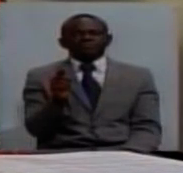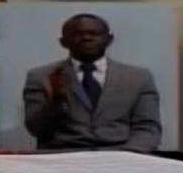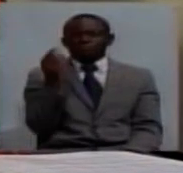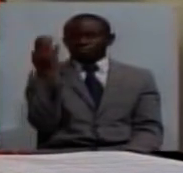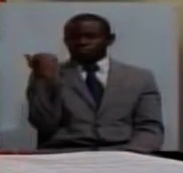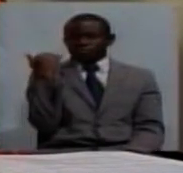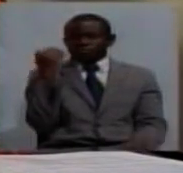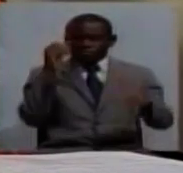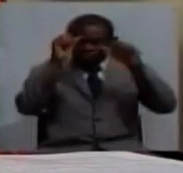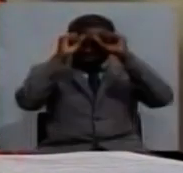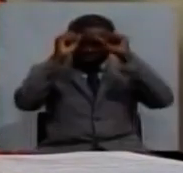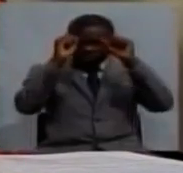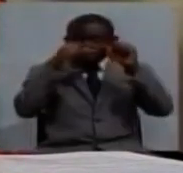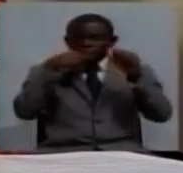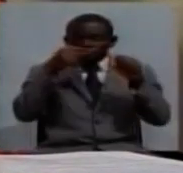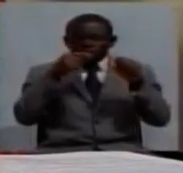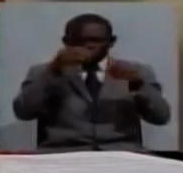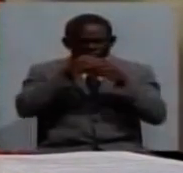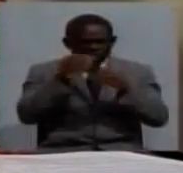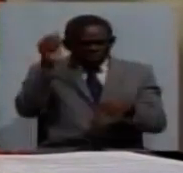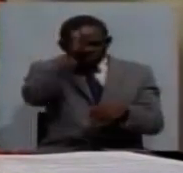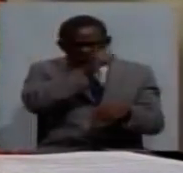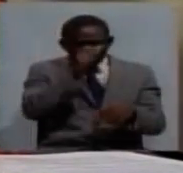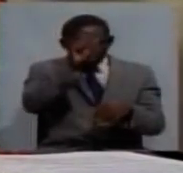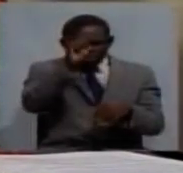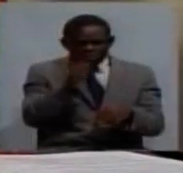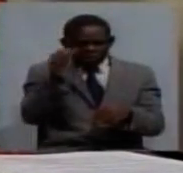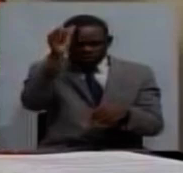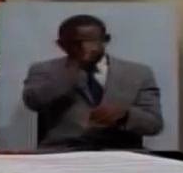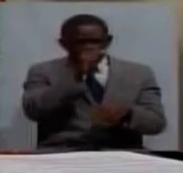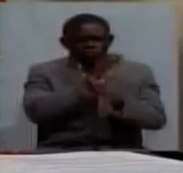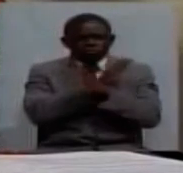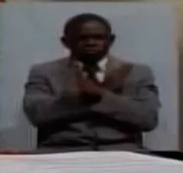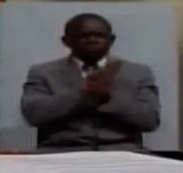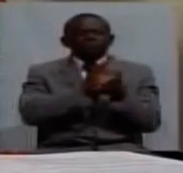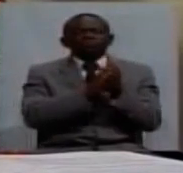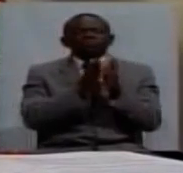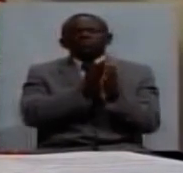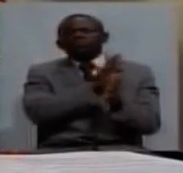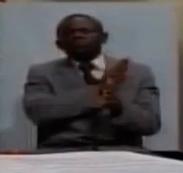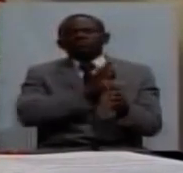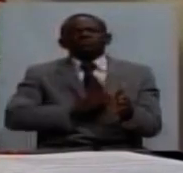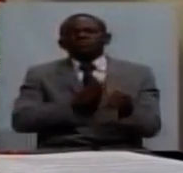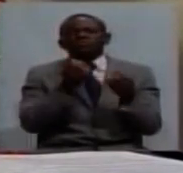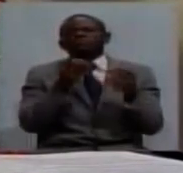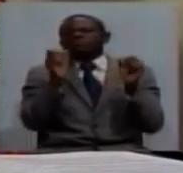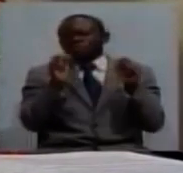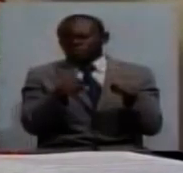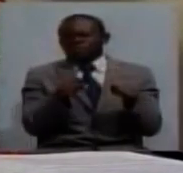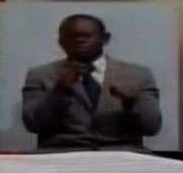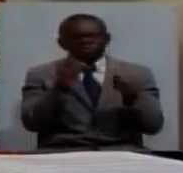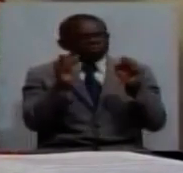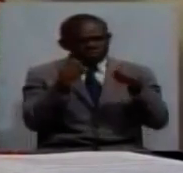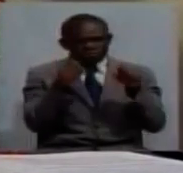the food basket of the region. It is possible. So, but how do we make that? So that's where I think for us monitoring comes in